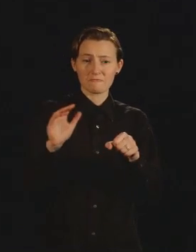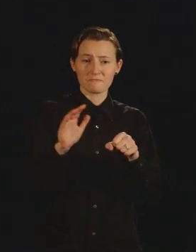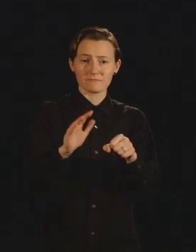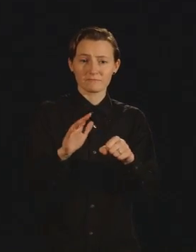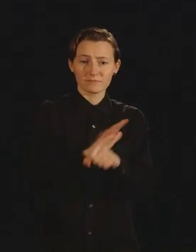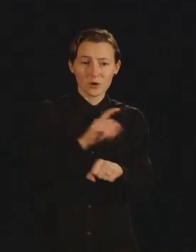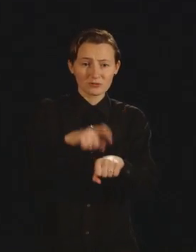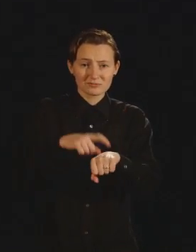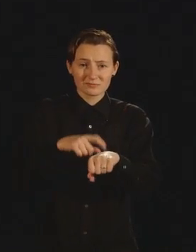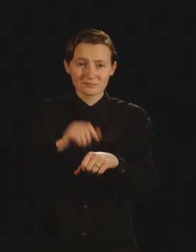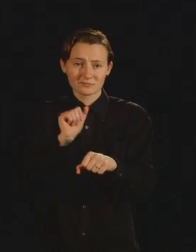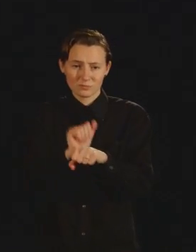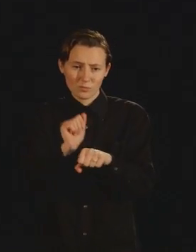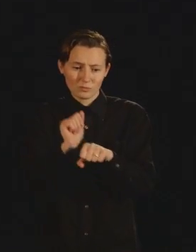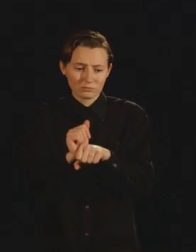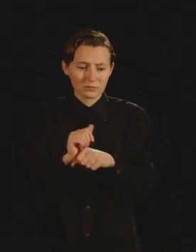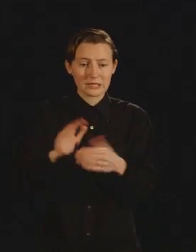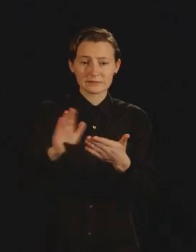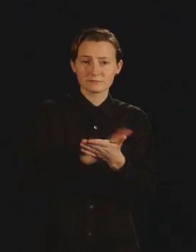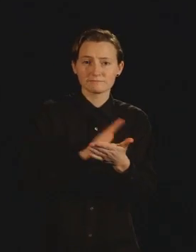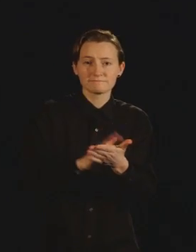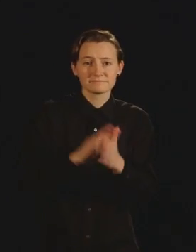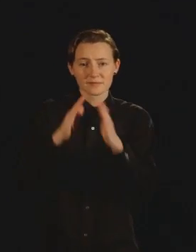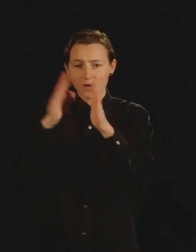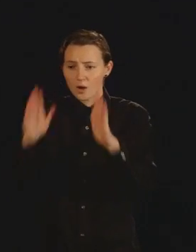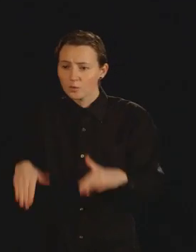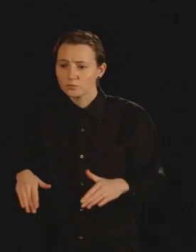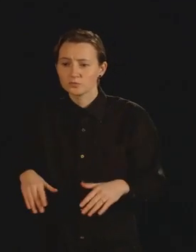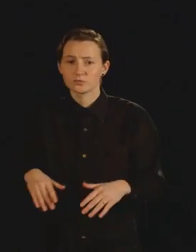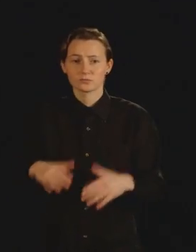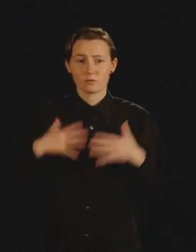worked full-time, and I kept a clean house.